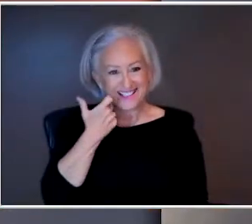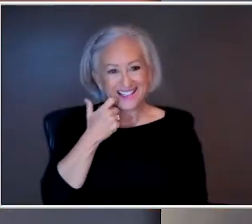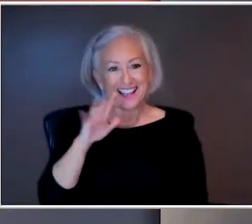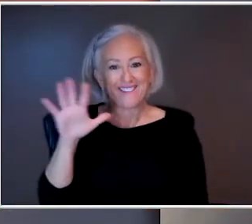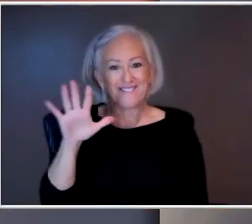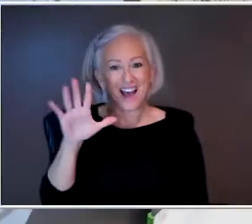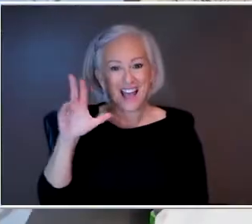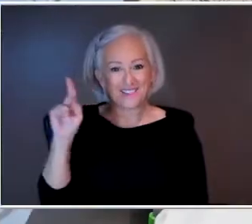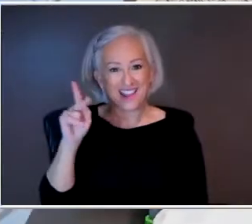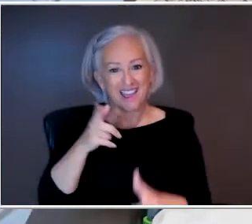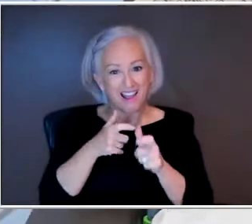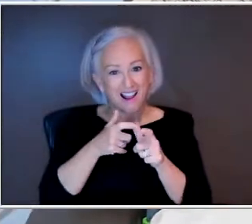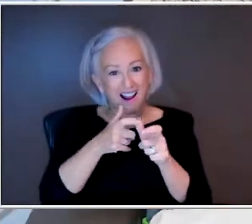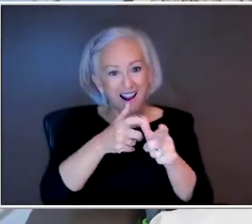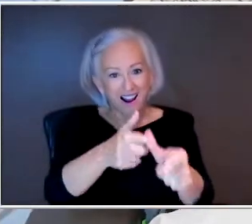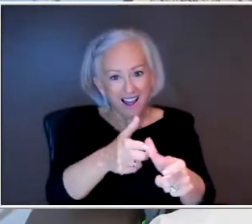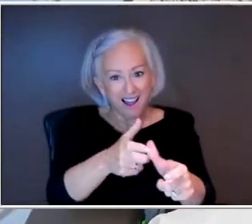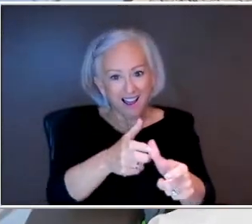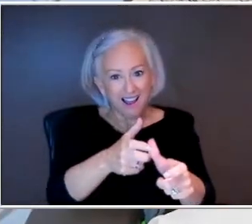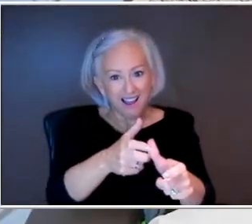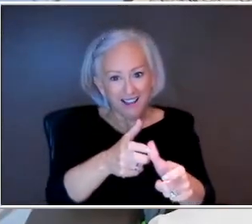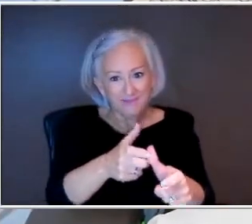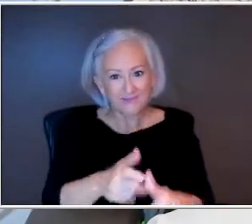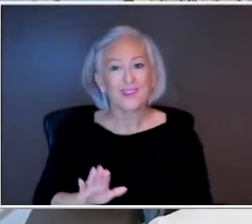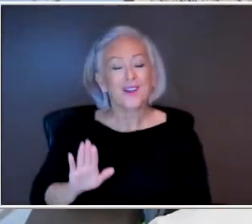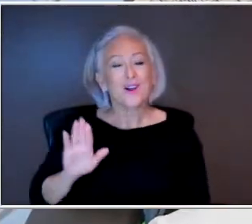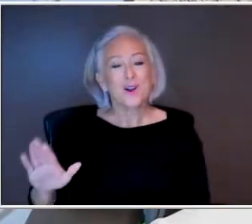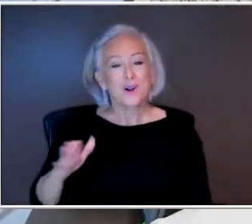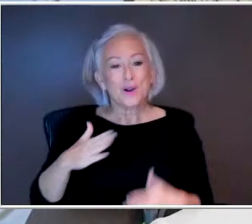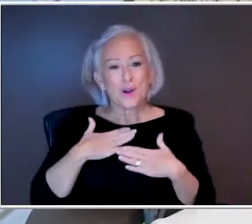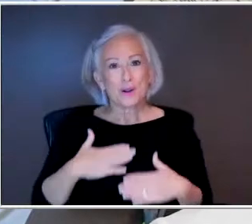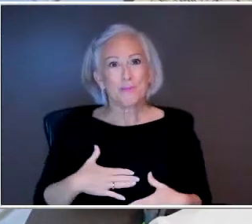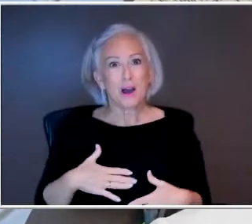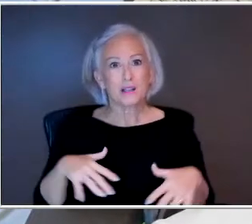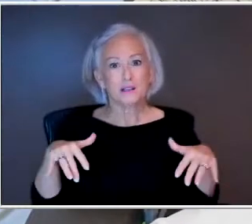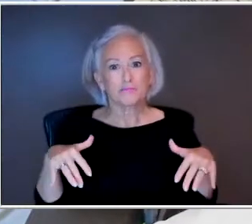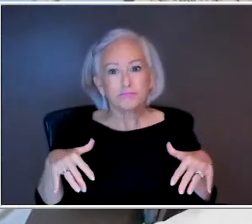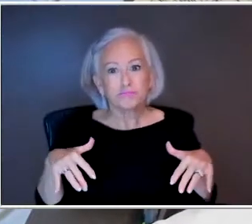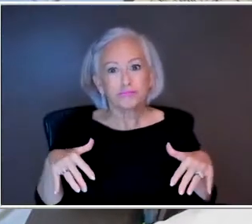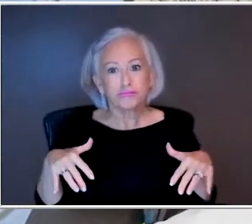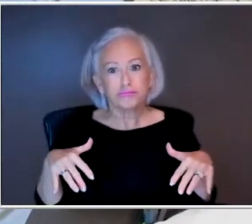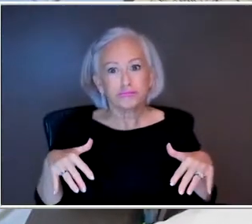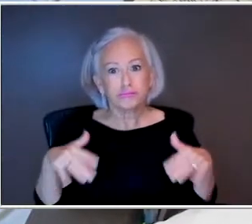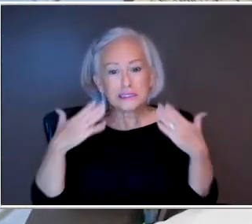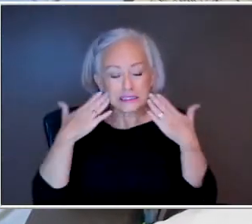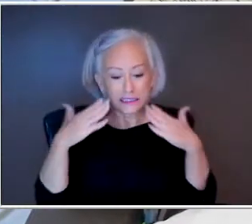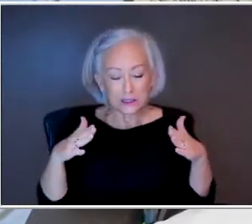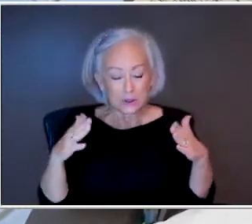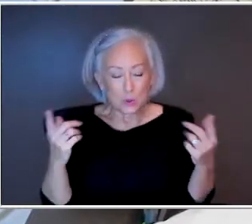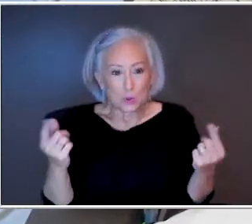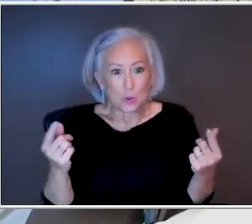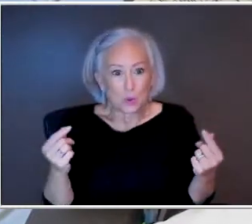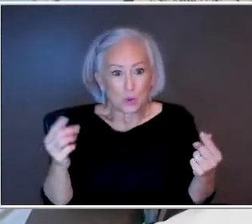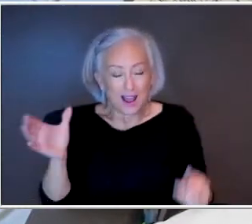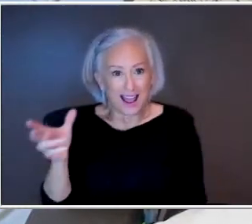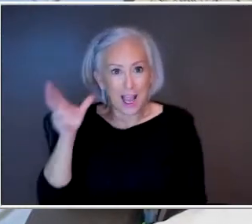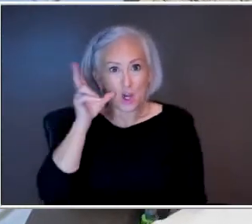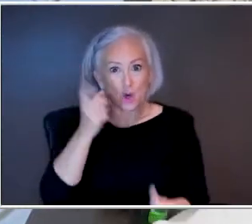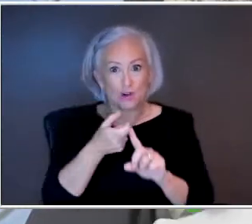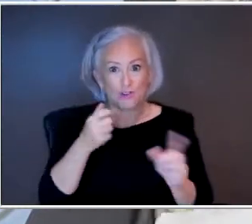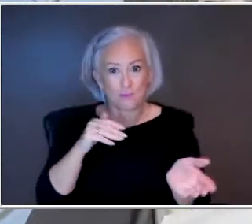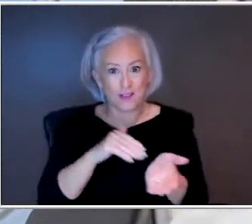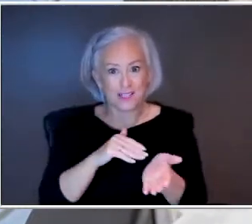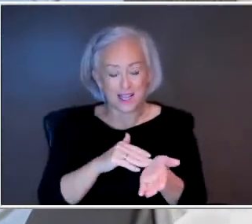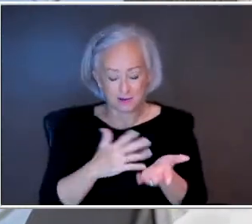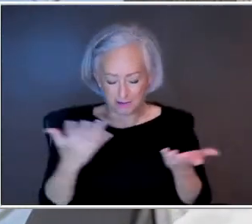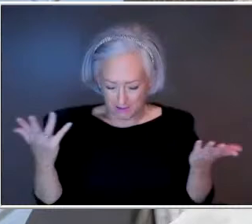whole body just like paused, and I didn't know what, I was like hearing that from a doctor. I'm like, how does he